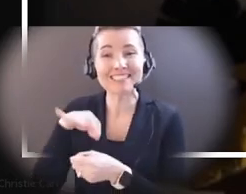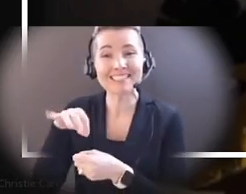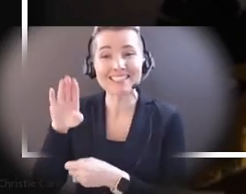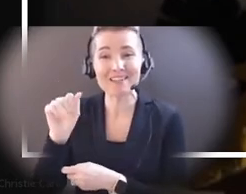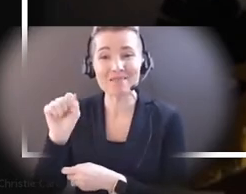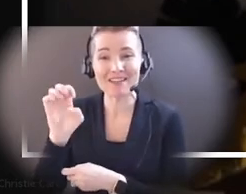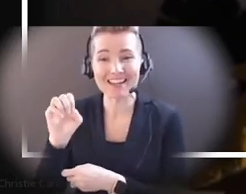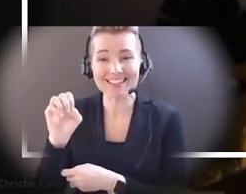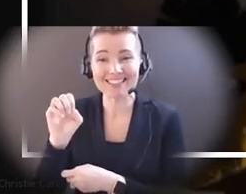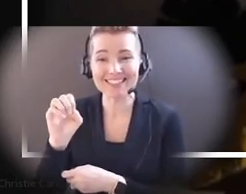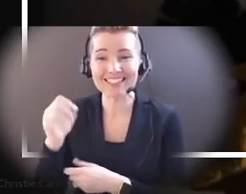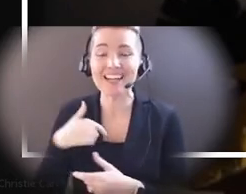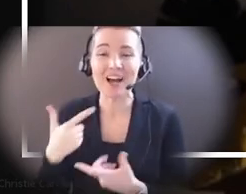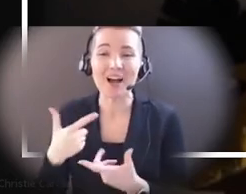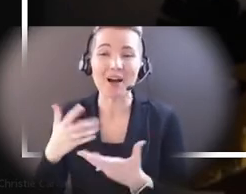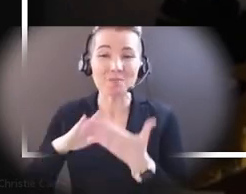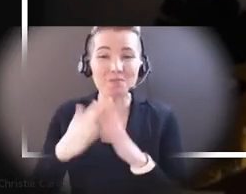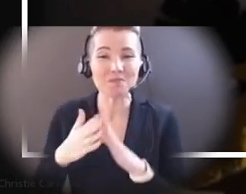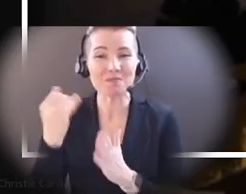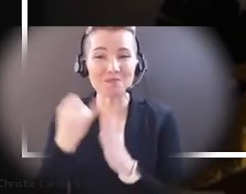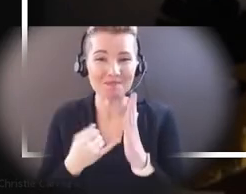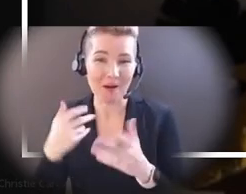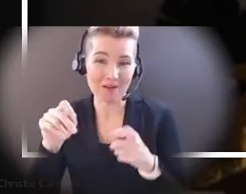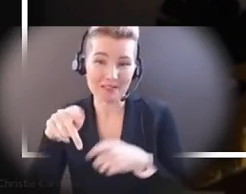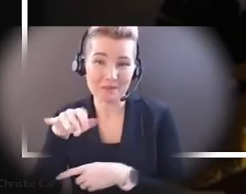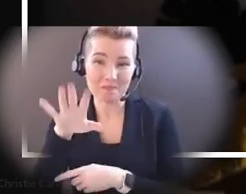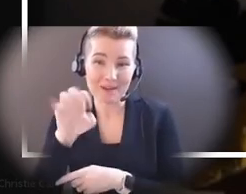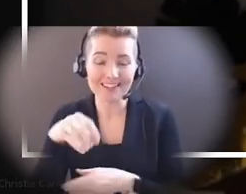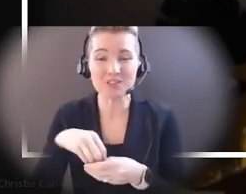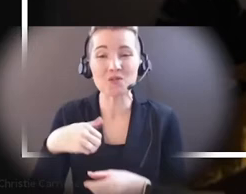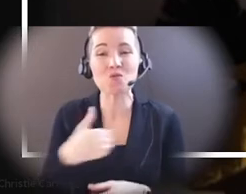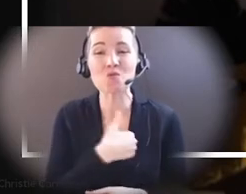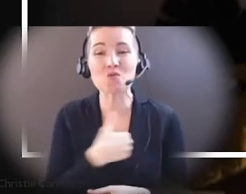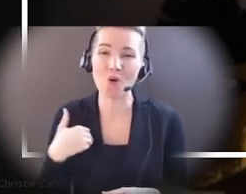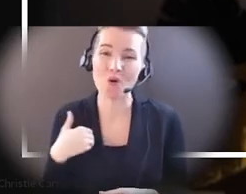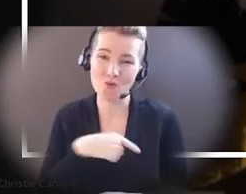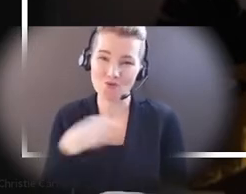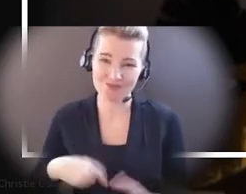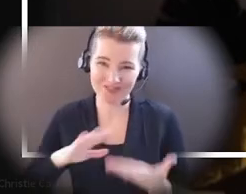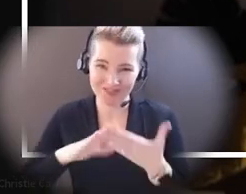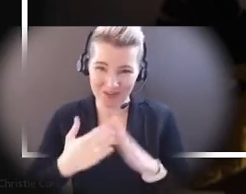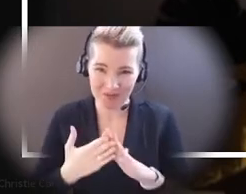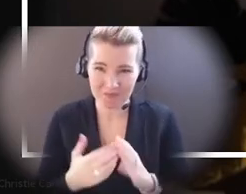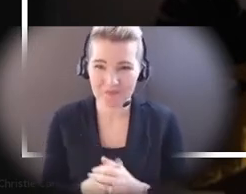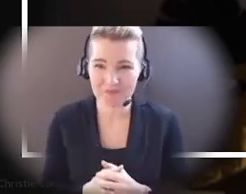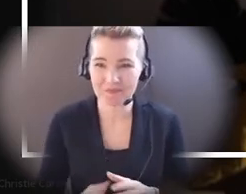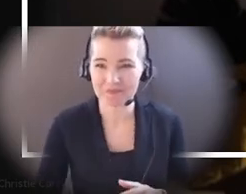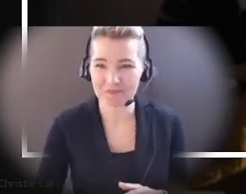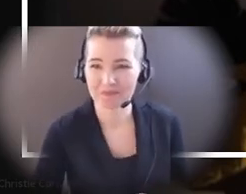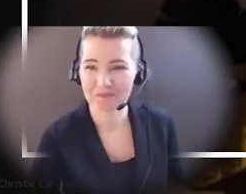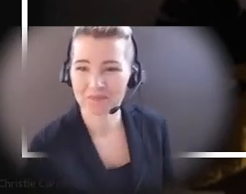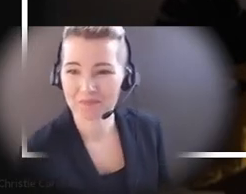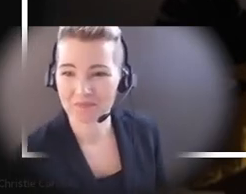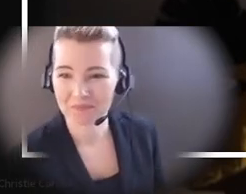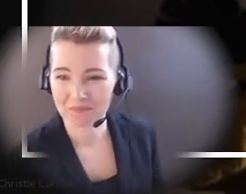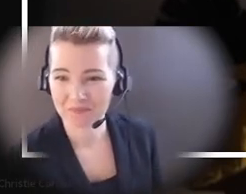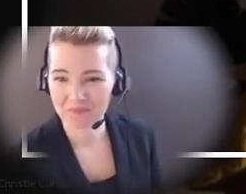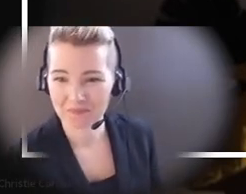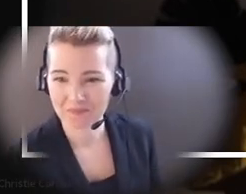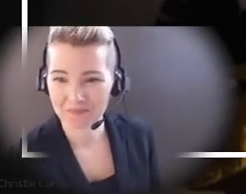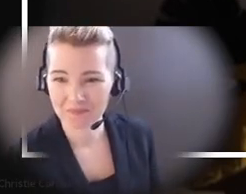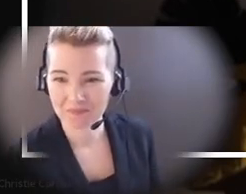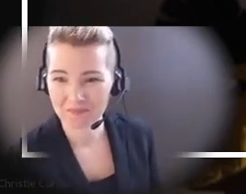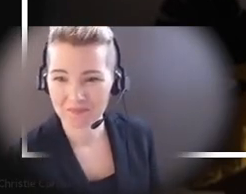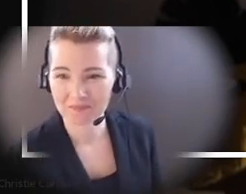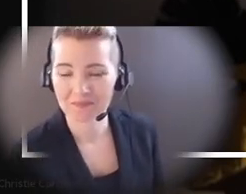art space in Toronto's Chinatown. So for the past few months, I've had the opportunity to collaborate with